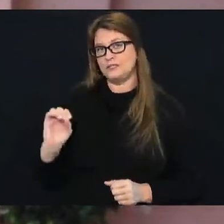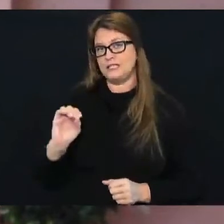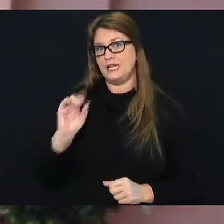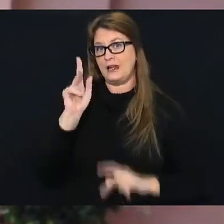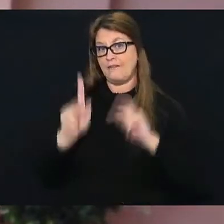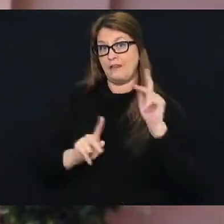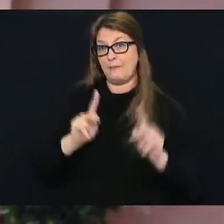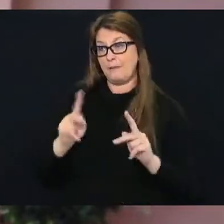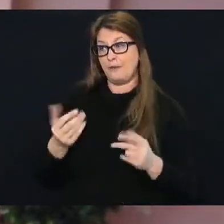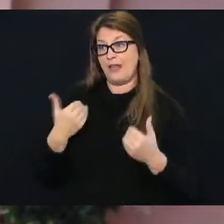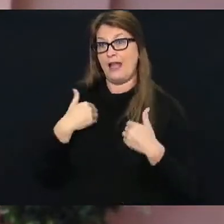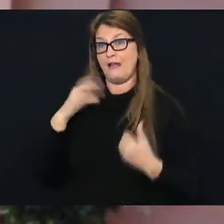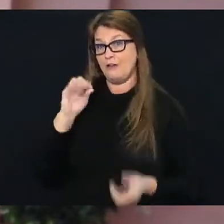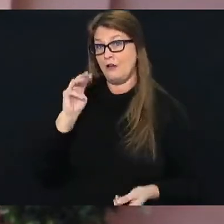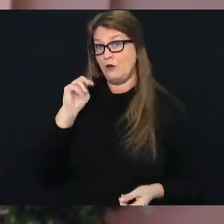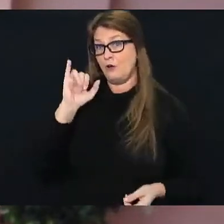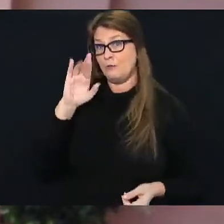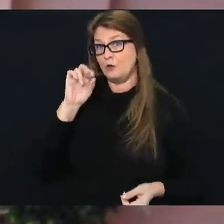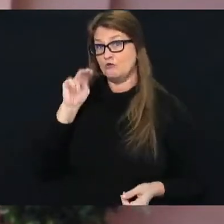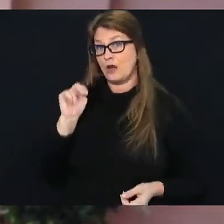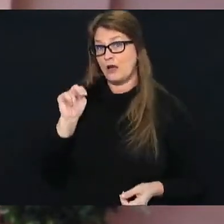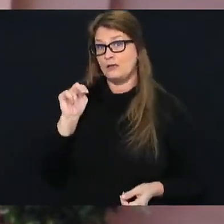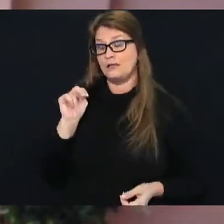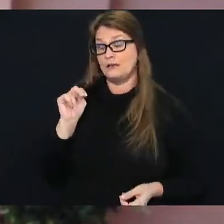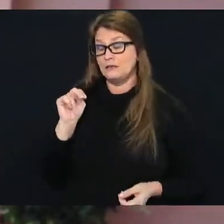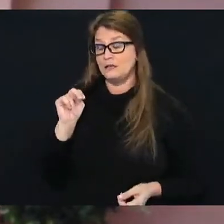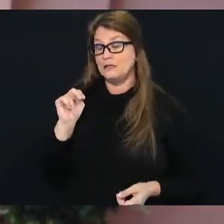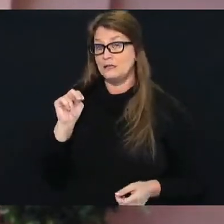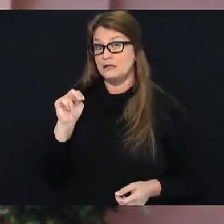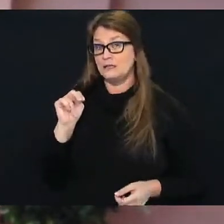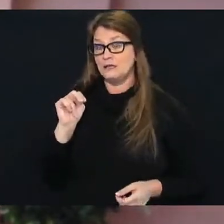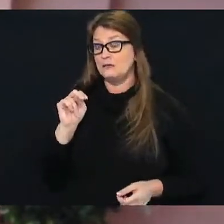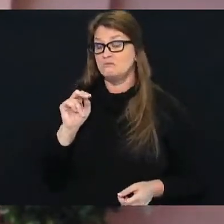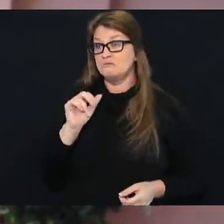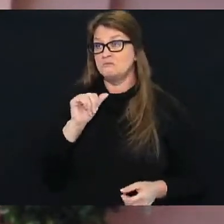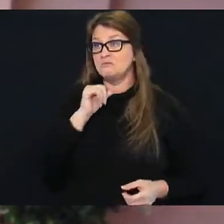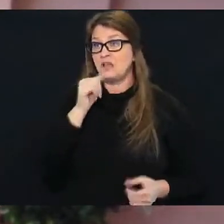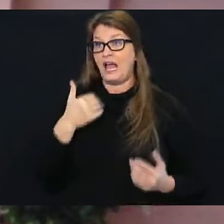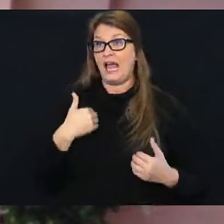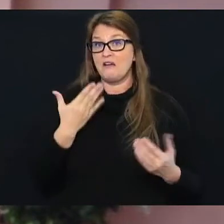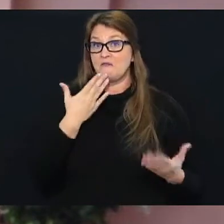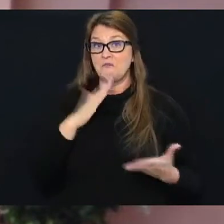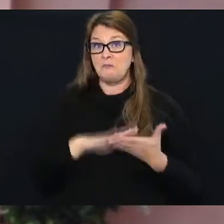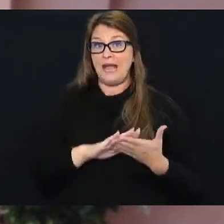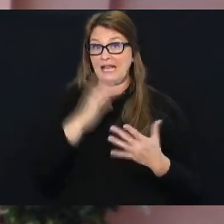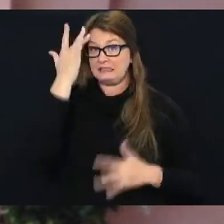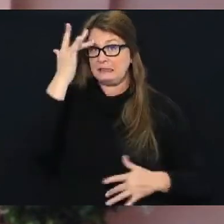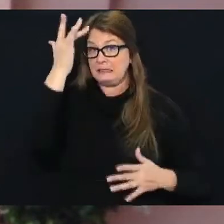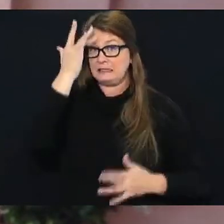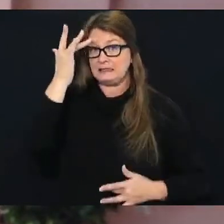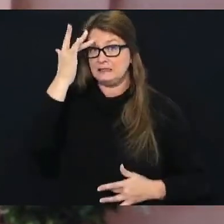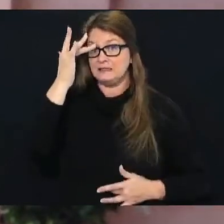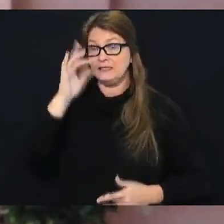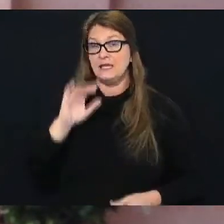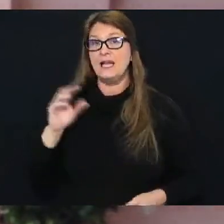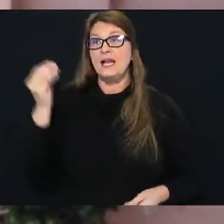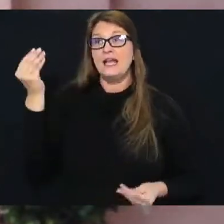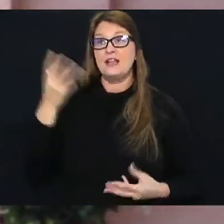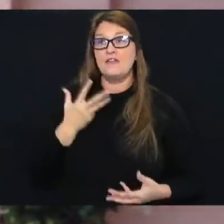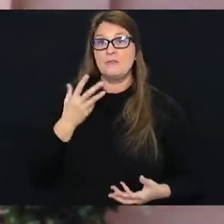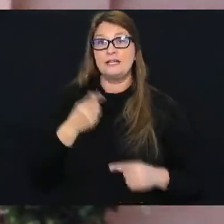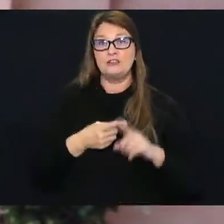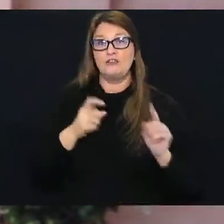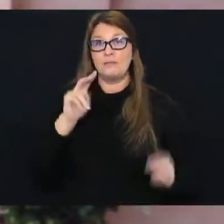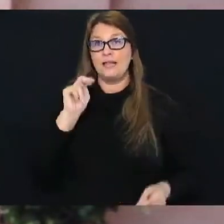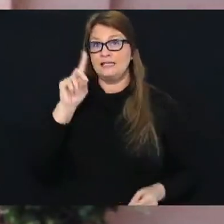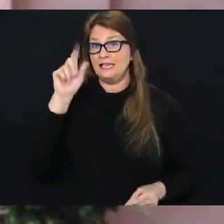the Omicron variant were relatively asymptomatic. And from data from the NBA it looks